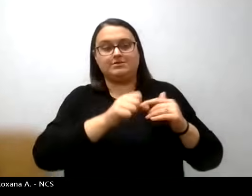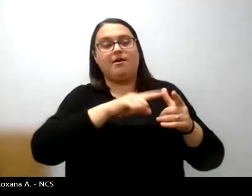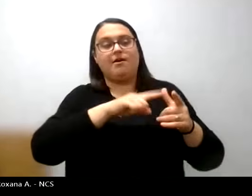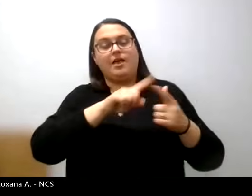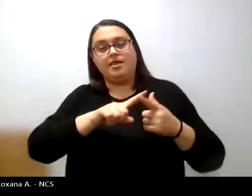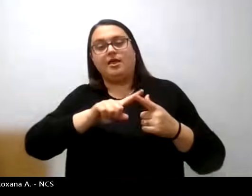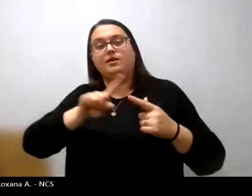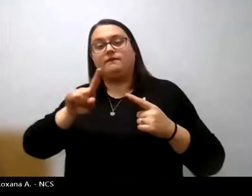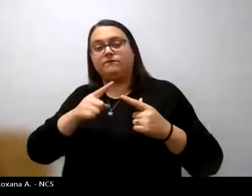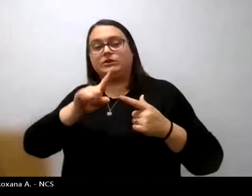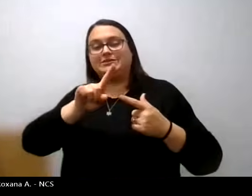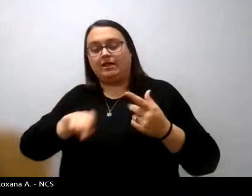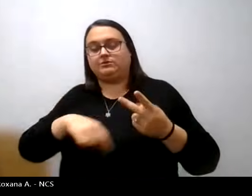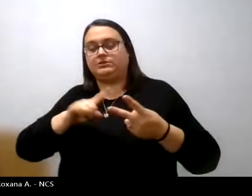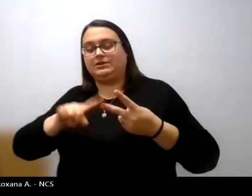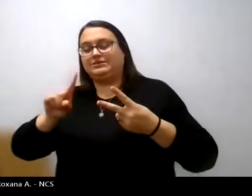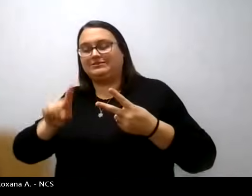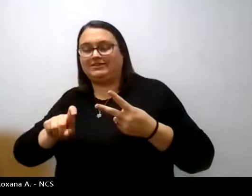declaration.